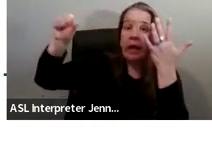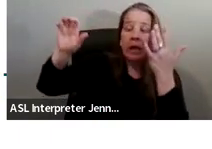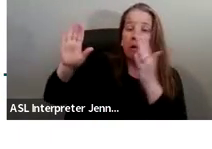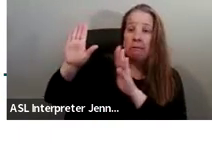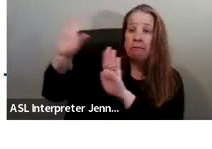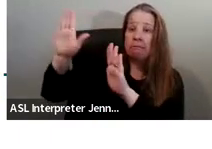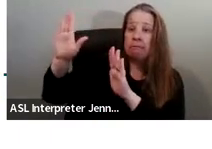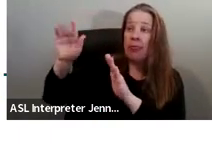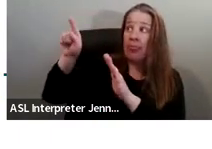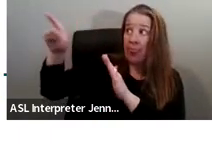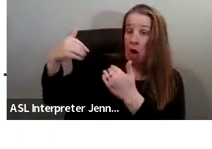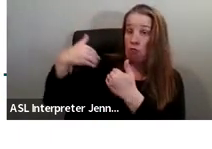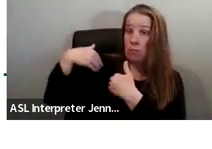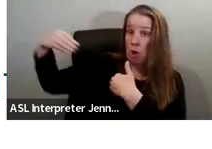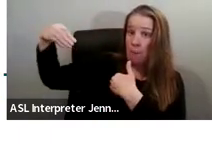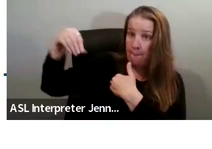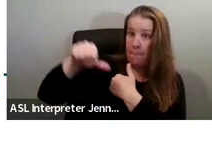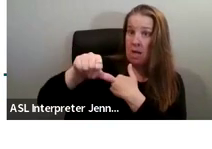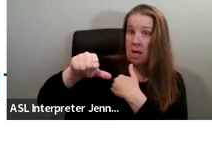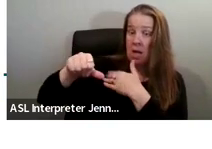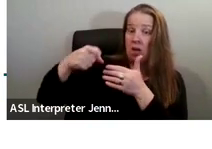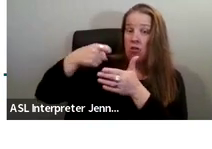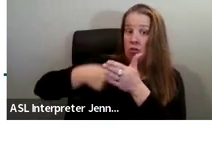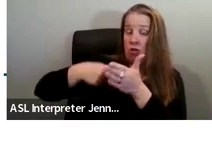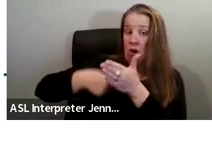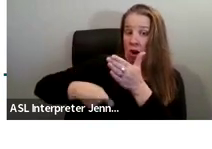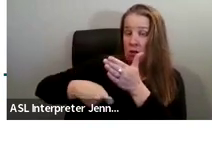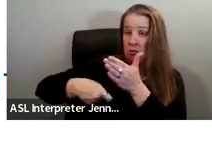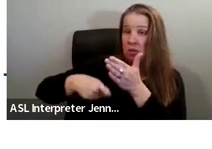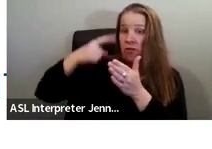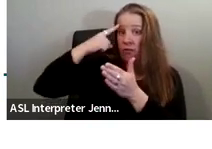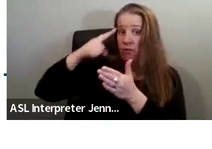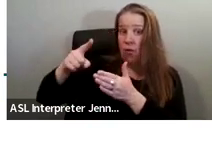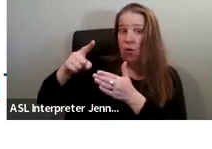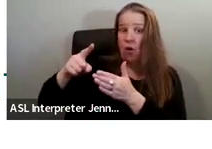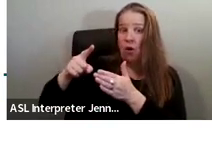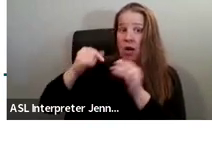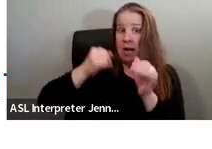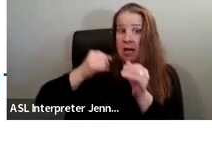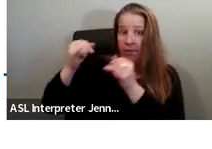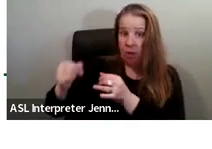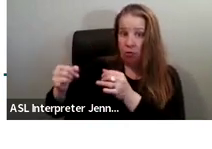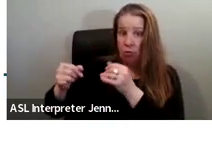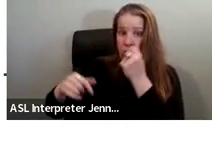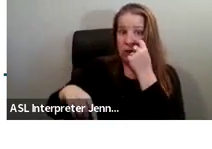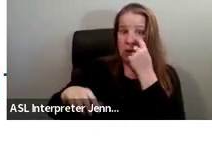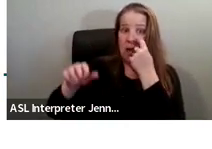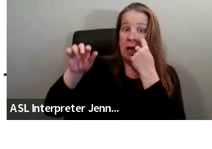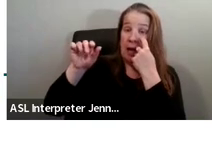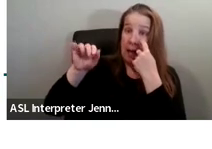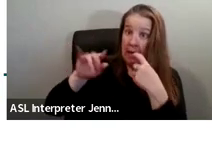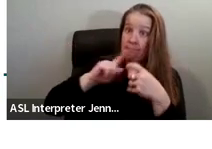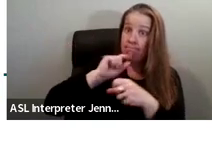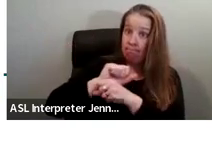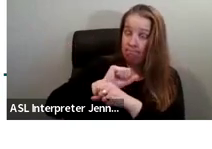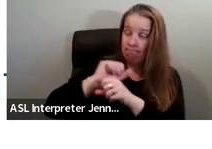they have the responsibility to pay for costs incurred by a Medicaid eligible individual. And if there is, that